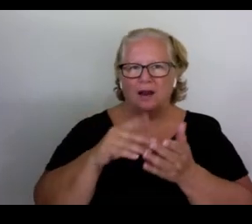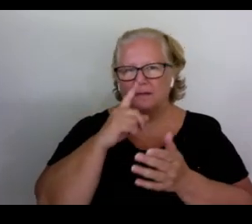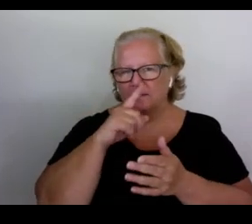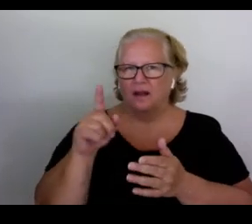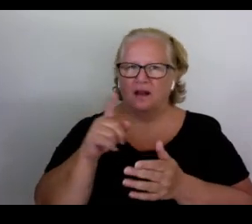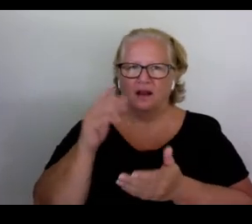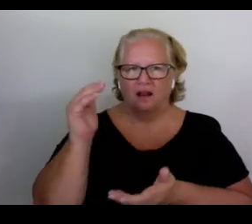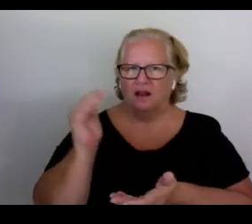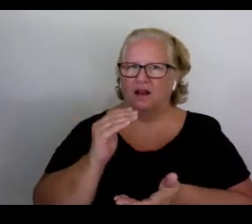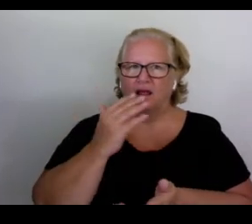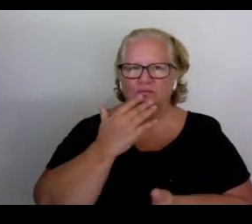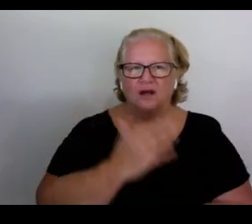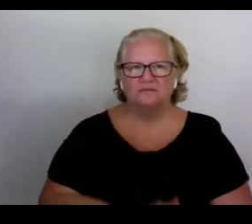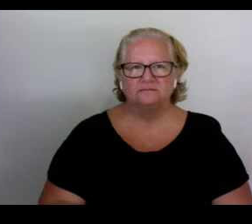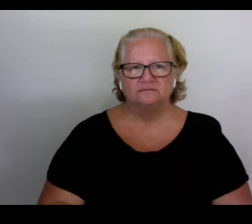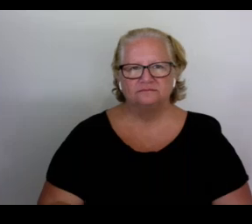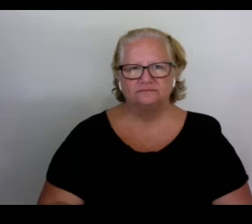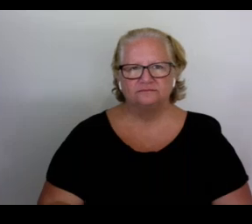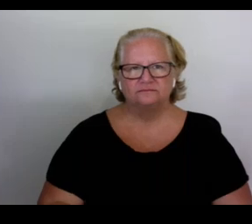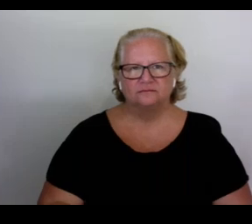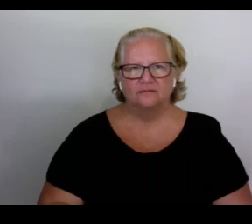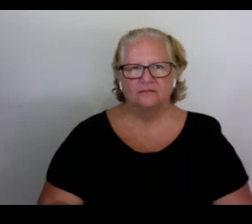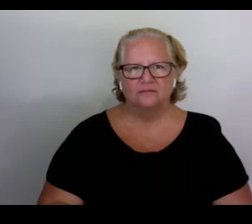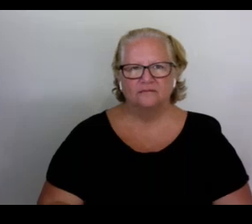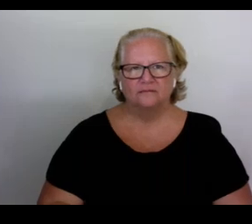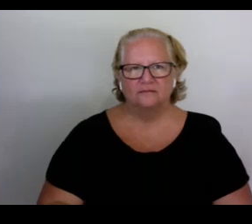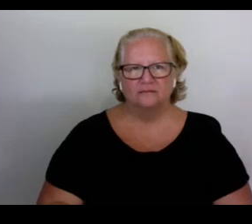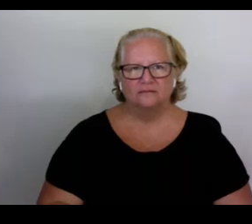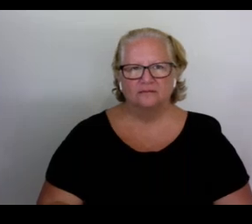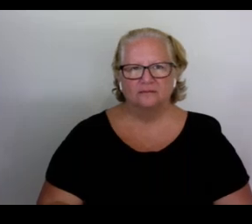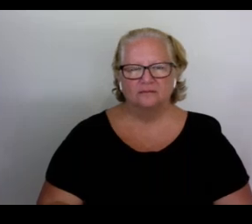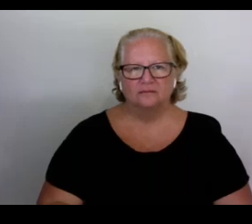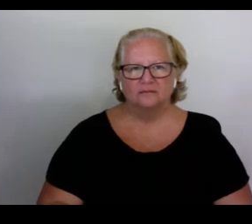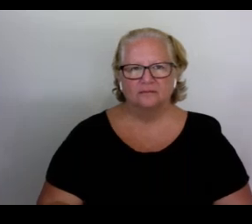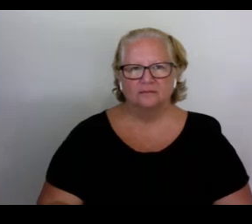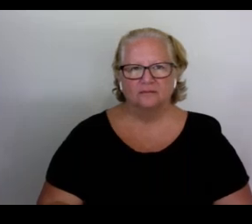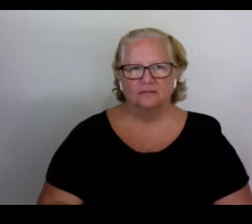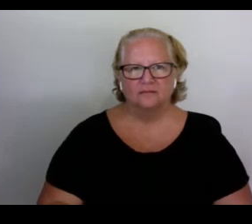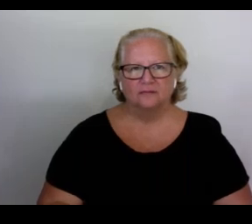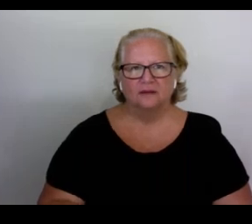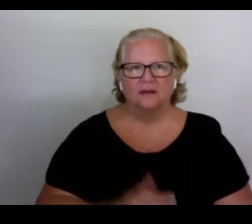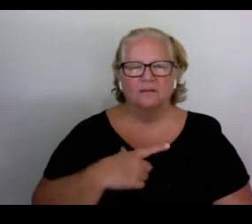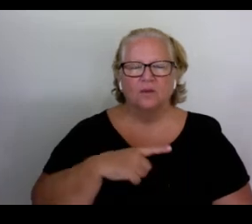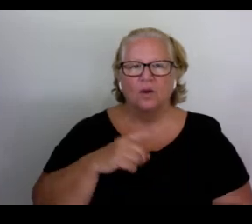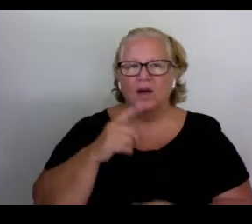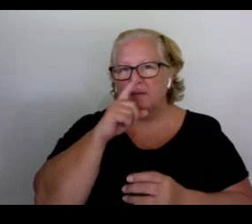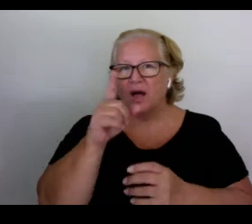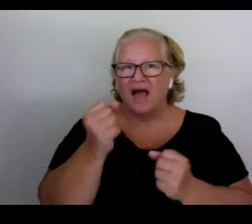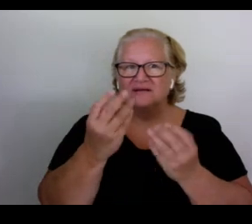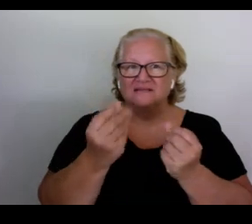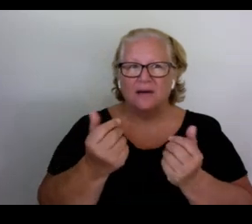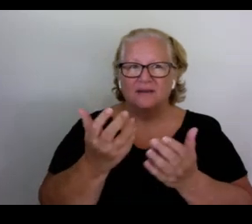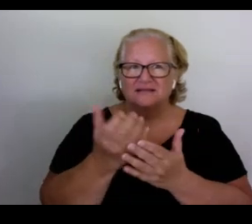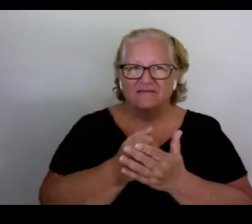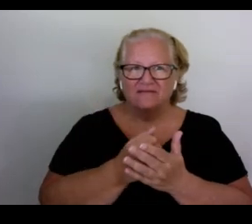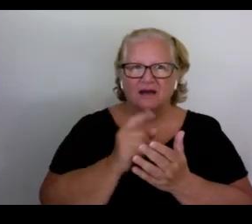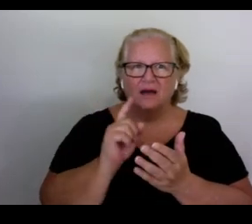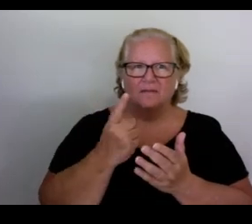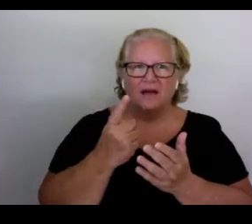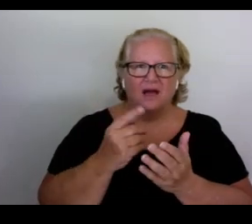problems. Because what's happened in the last 2 years, people might have had some savings, which they've now eaten up in order to